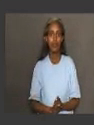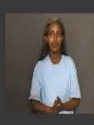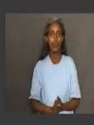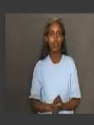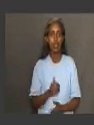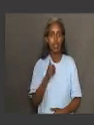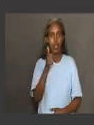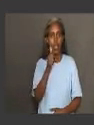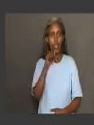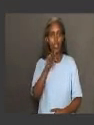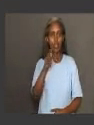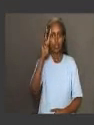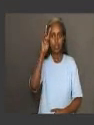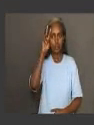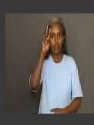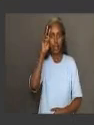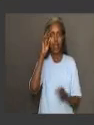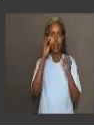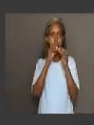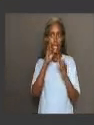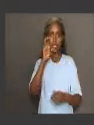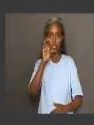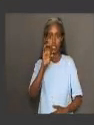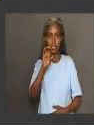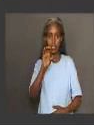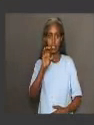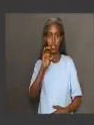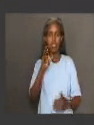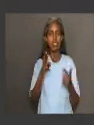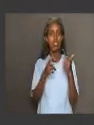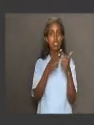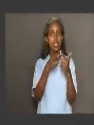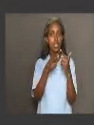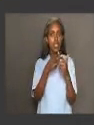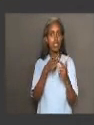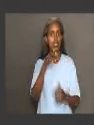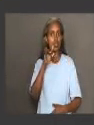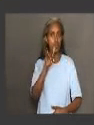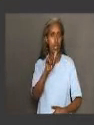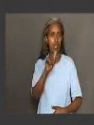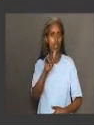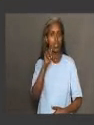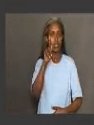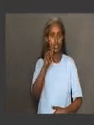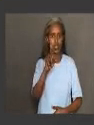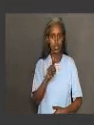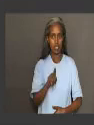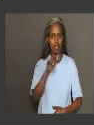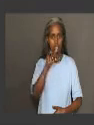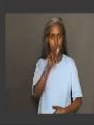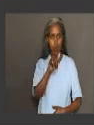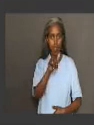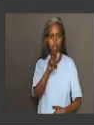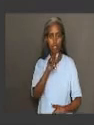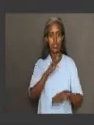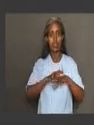For ax squared plus c, the range is y, such that y